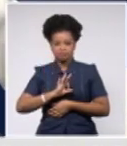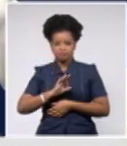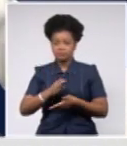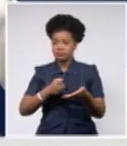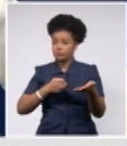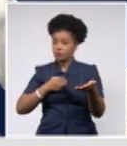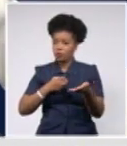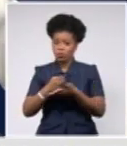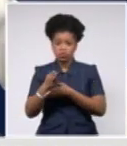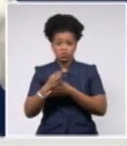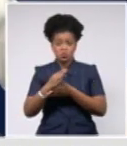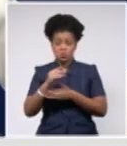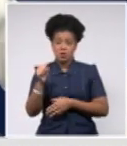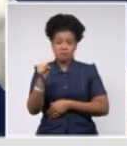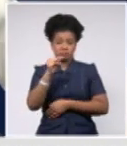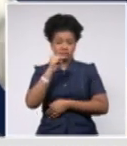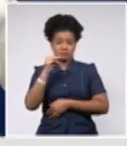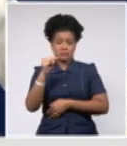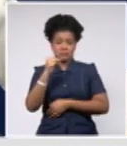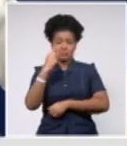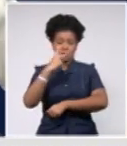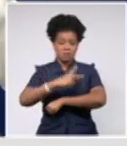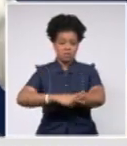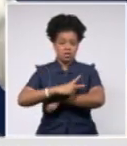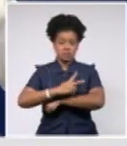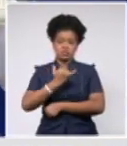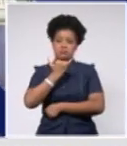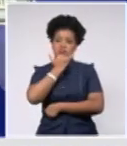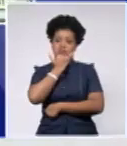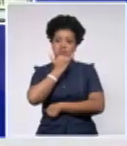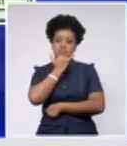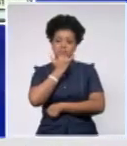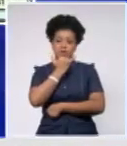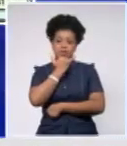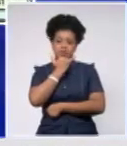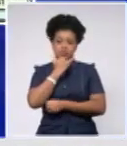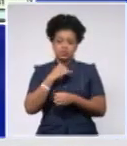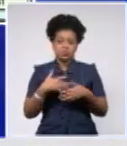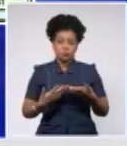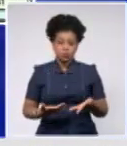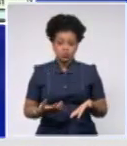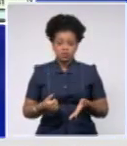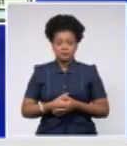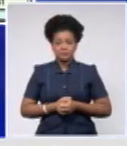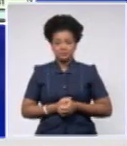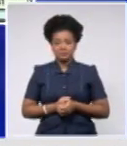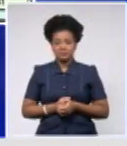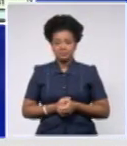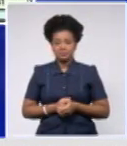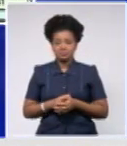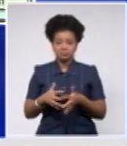to top the list of countries worst affected by the pandemic, with